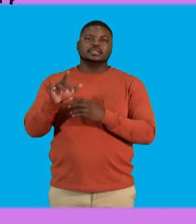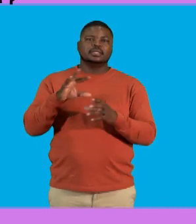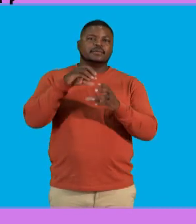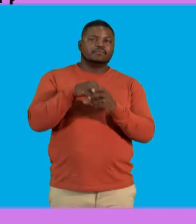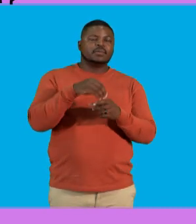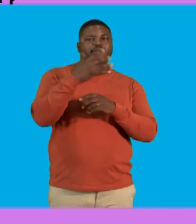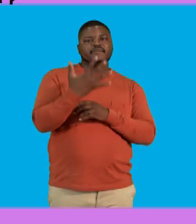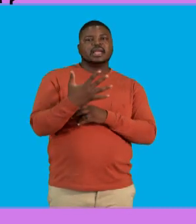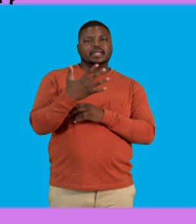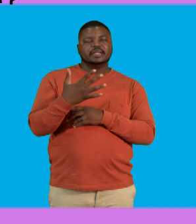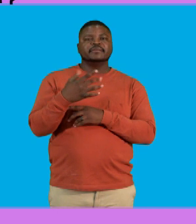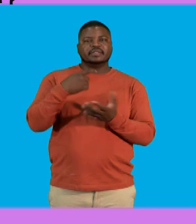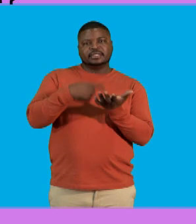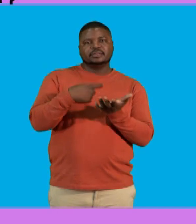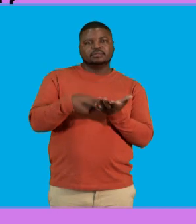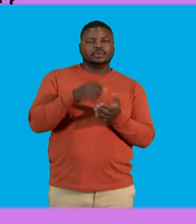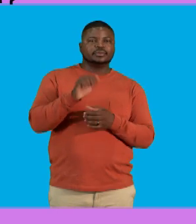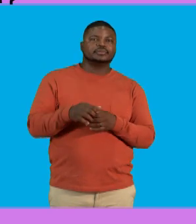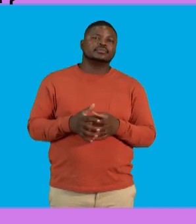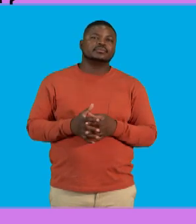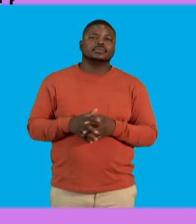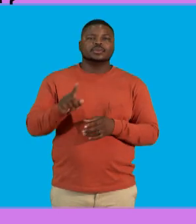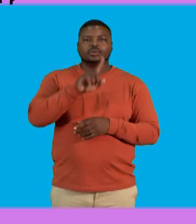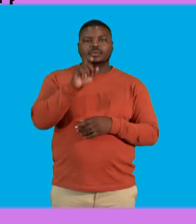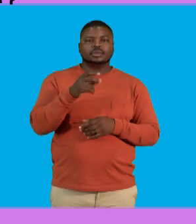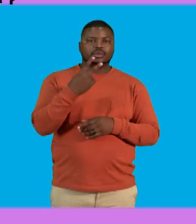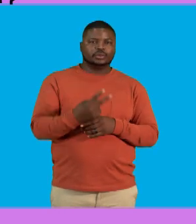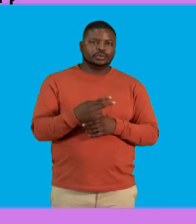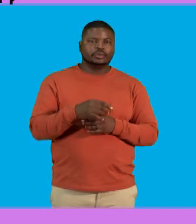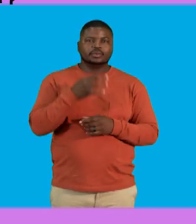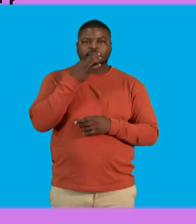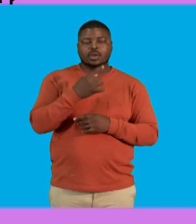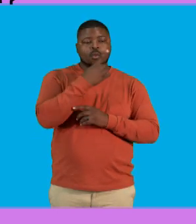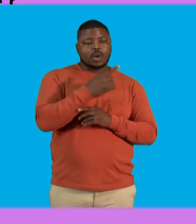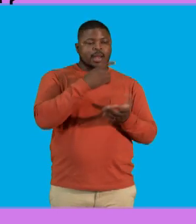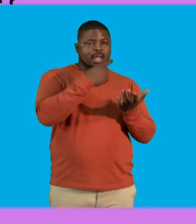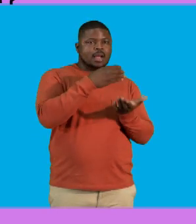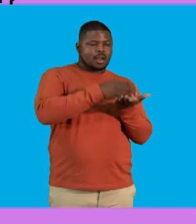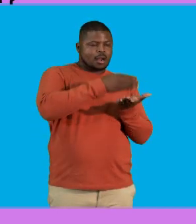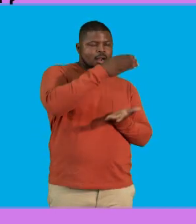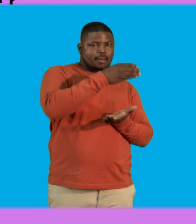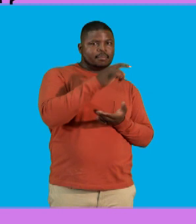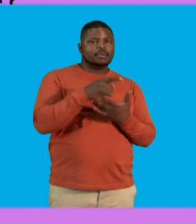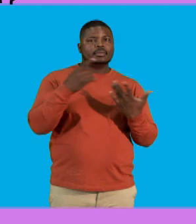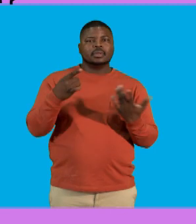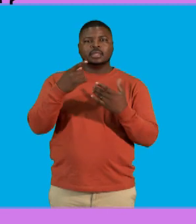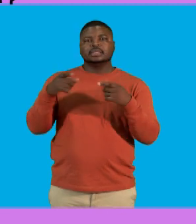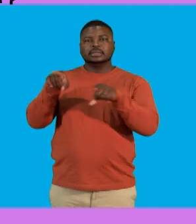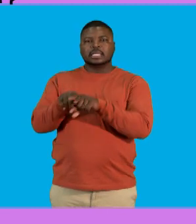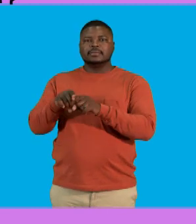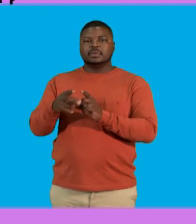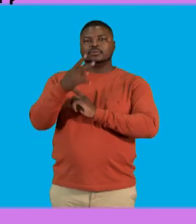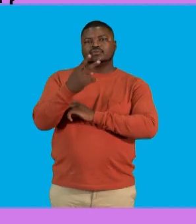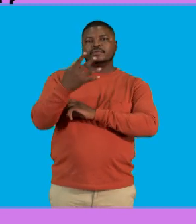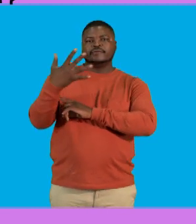in 5 teaspoons. Then question 2 says, if 1 cup is equal to 250